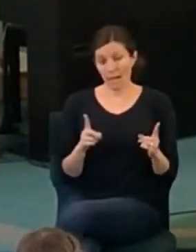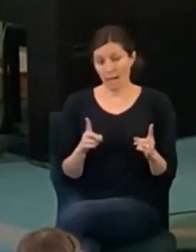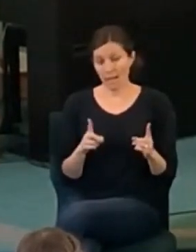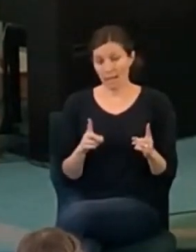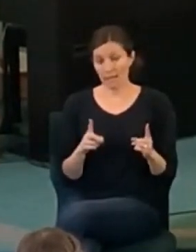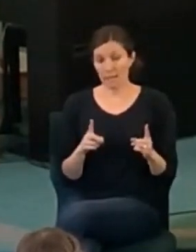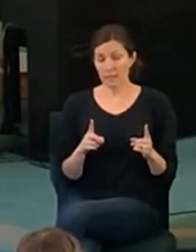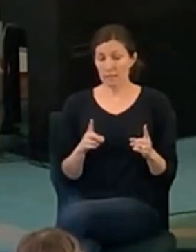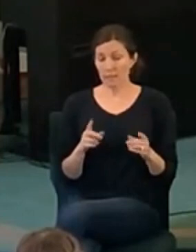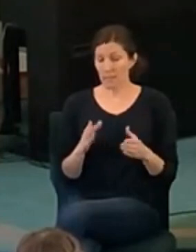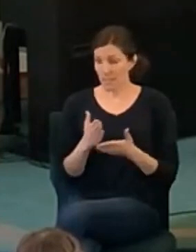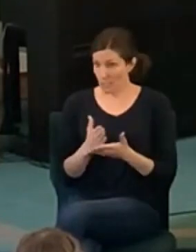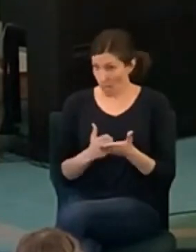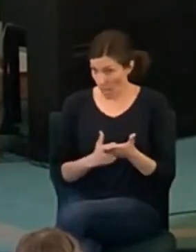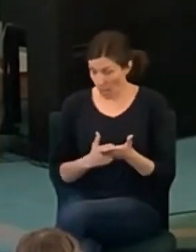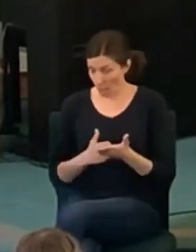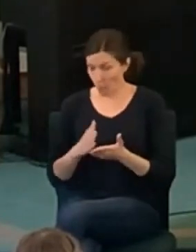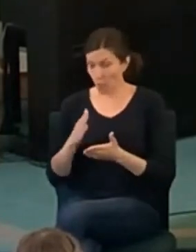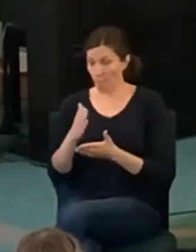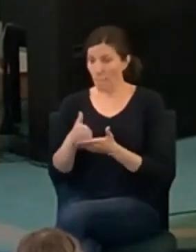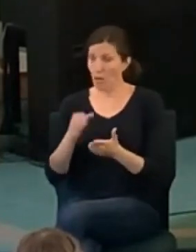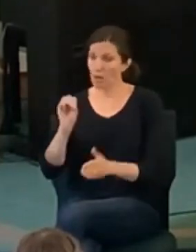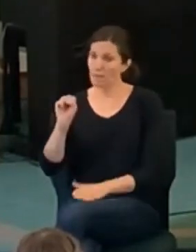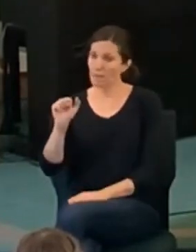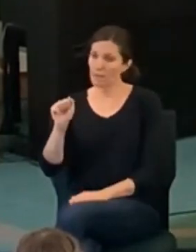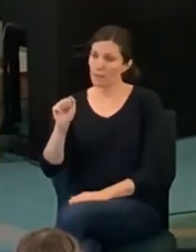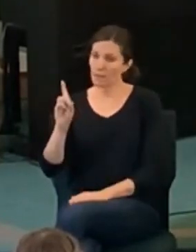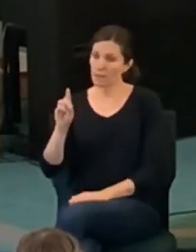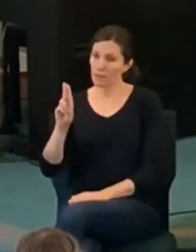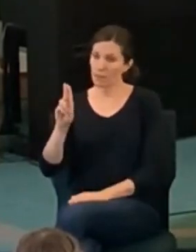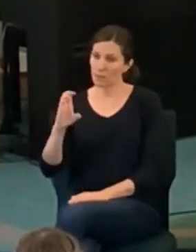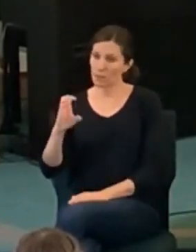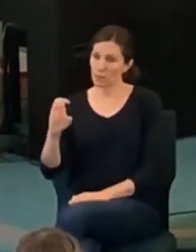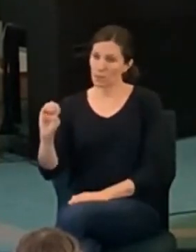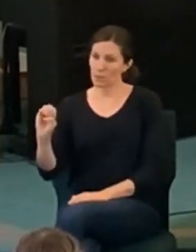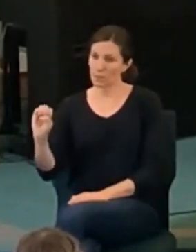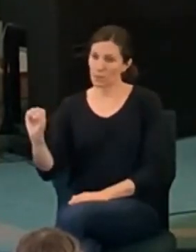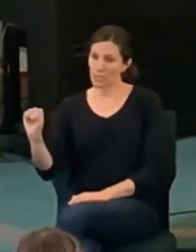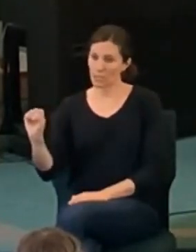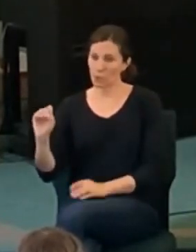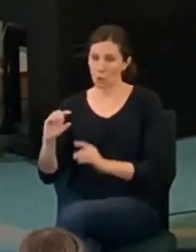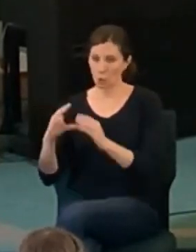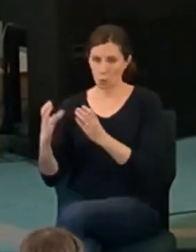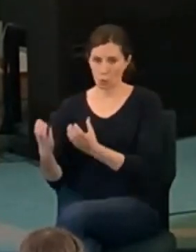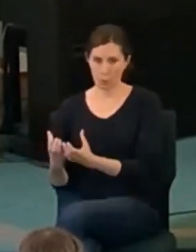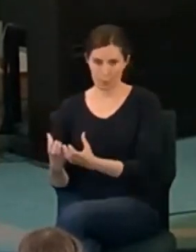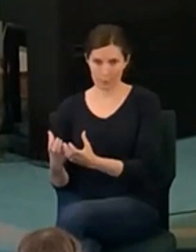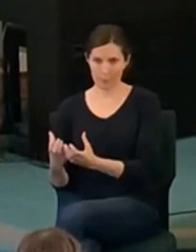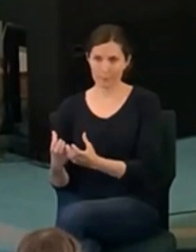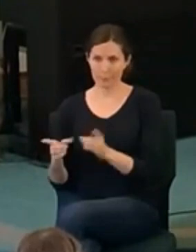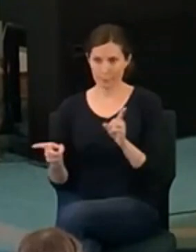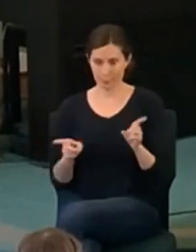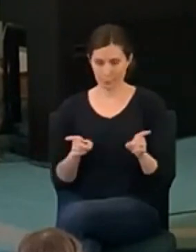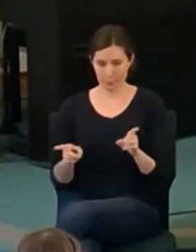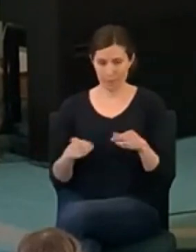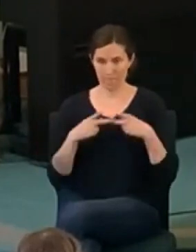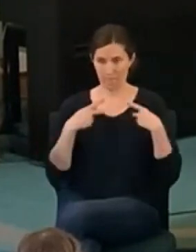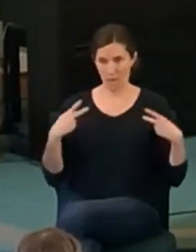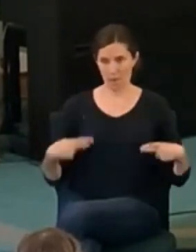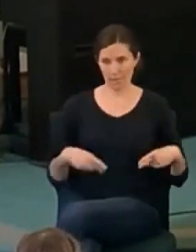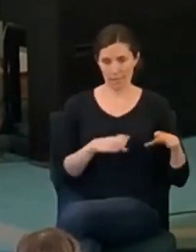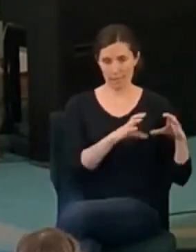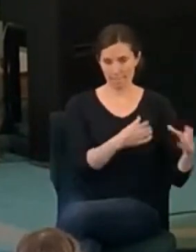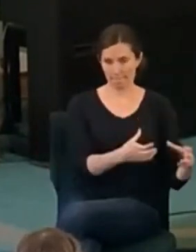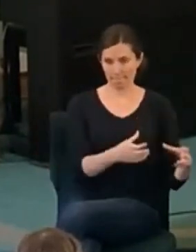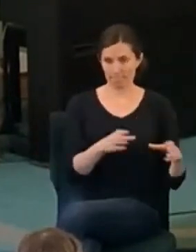to people and helping people know what the Old Testament says. Some of them could have been part of the Pharisee groups, but when you read the other